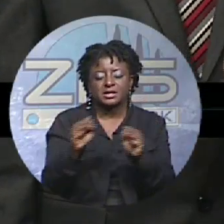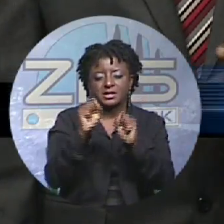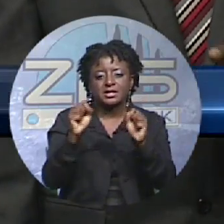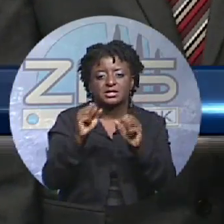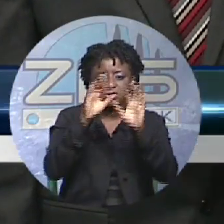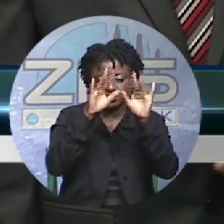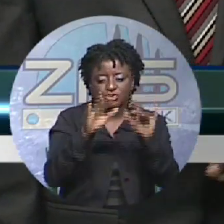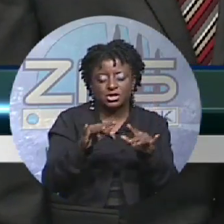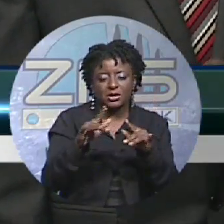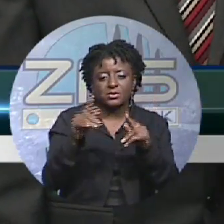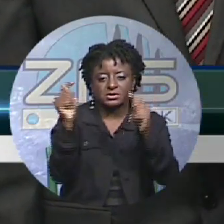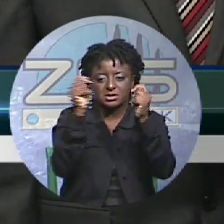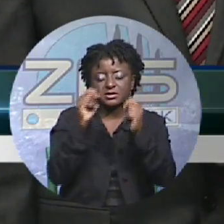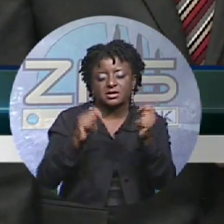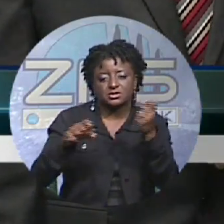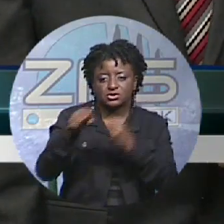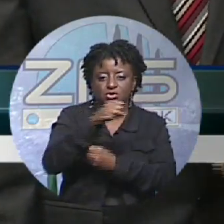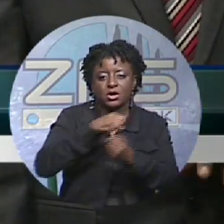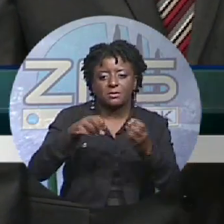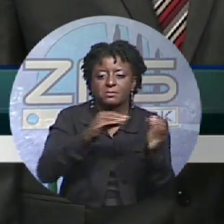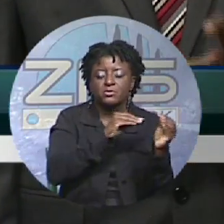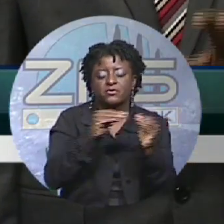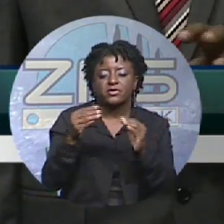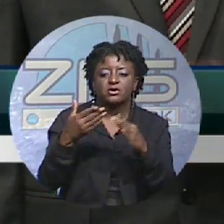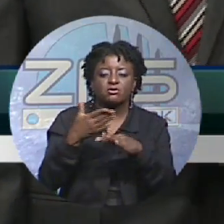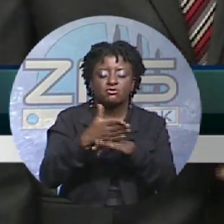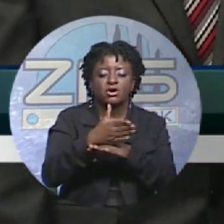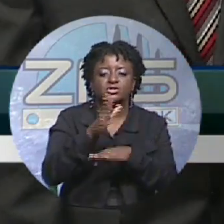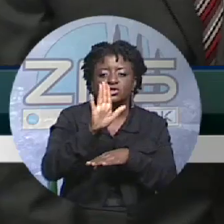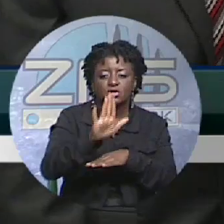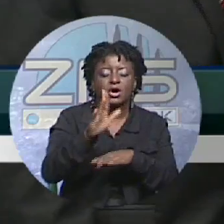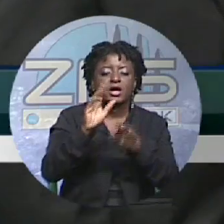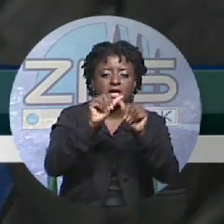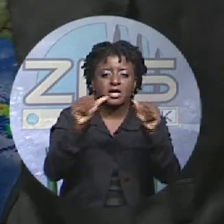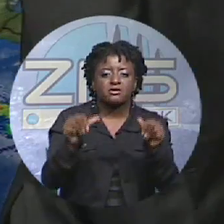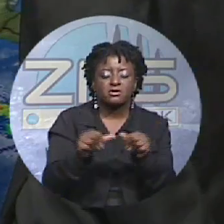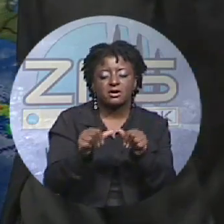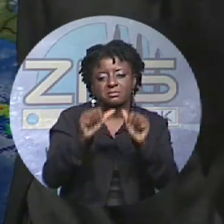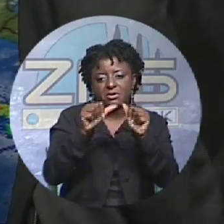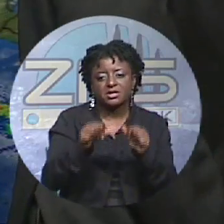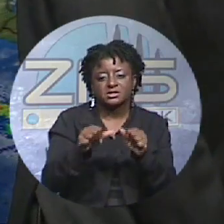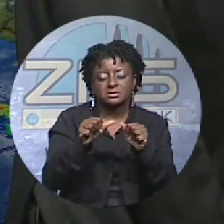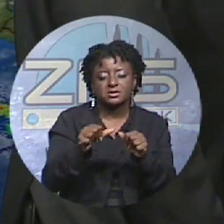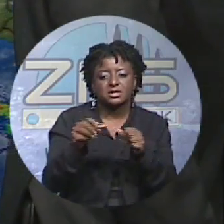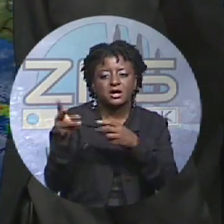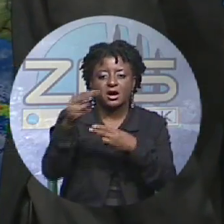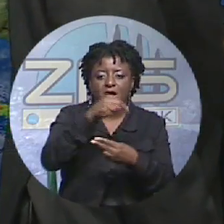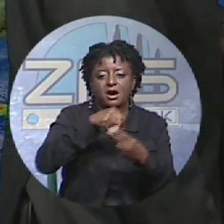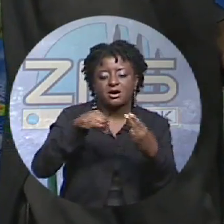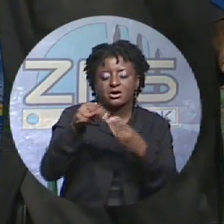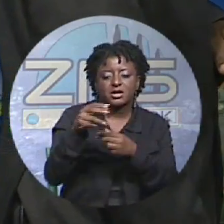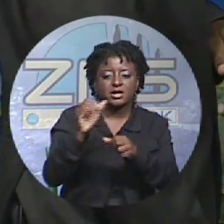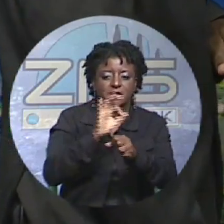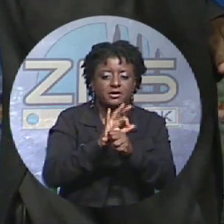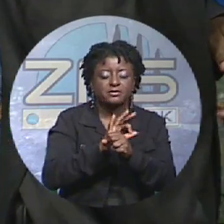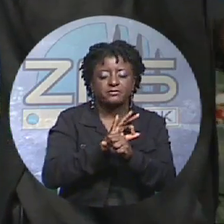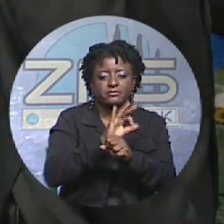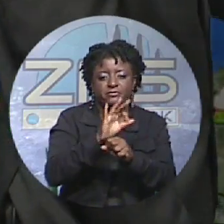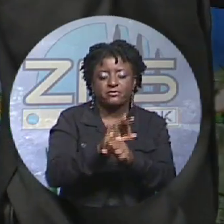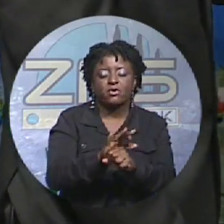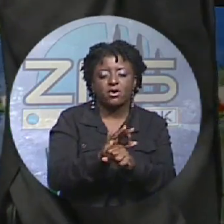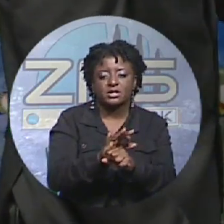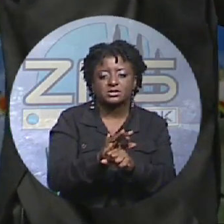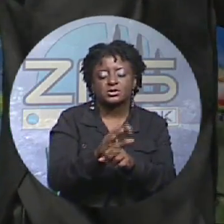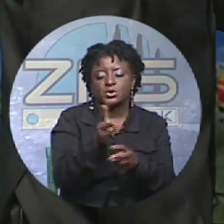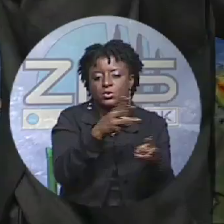area and possibly tropical storm force winds. This system will continue on its trek as the Atlantic hurricane season gets very active. Danny